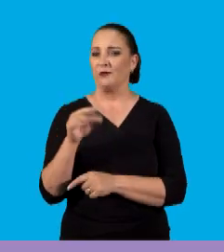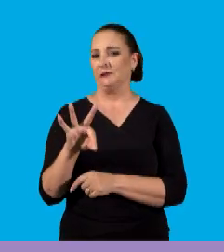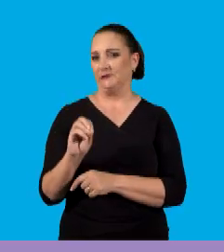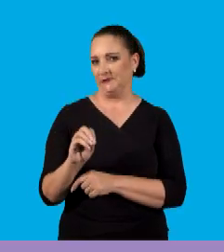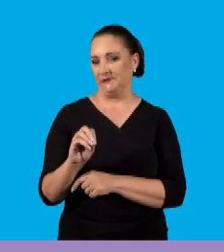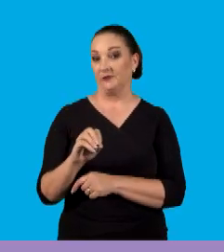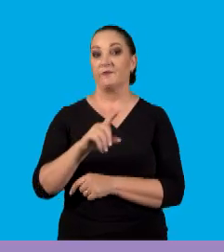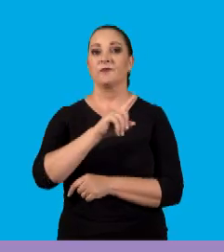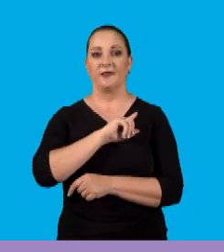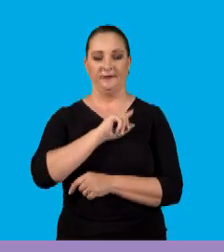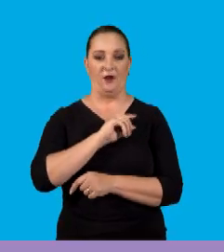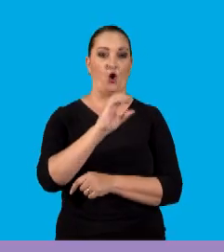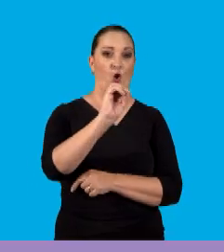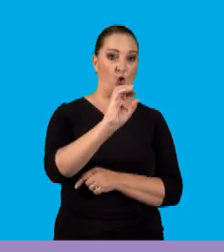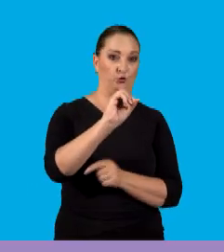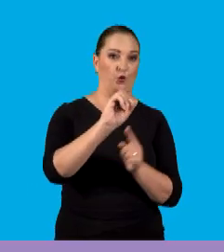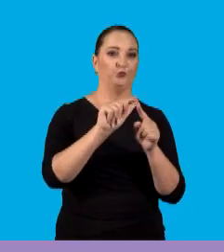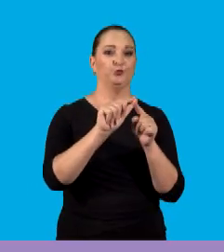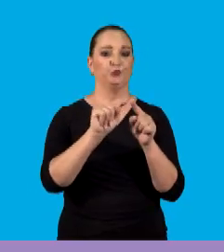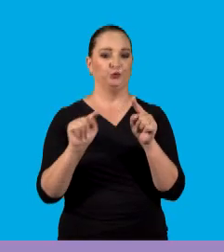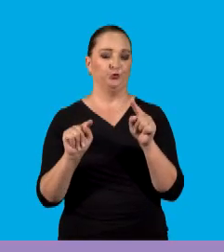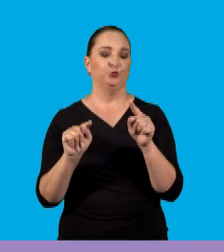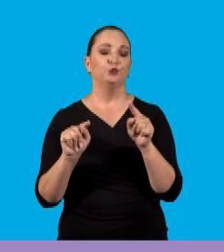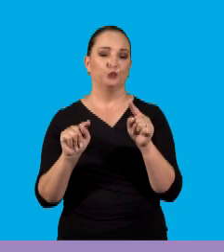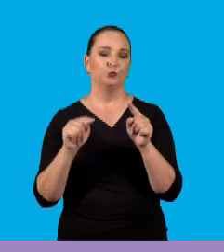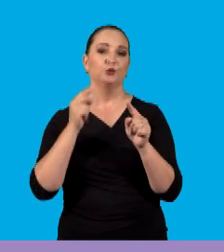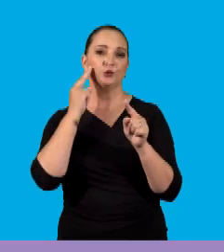again, from October